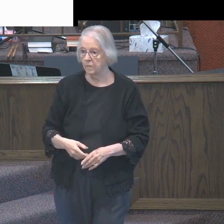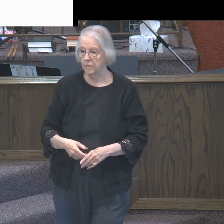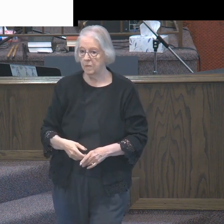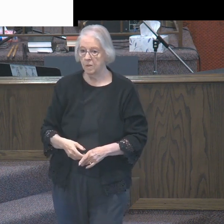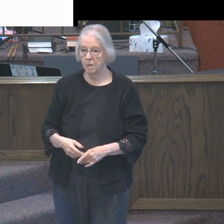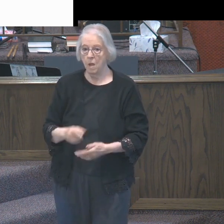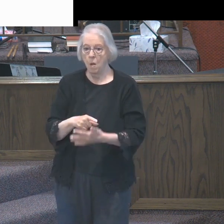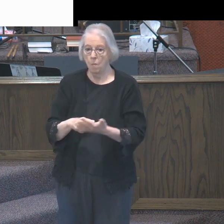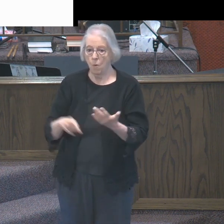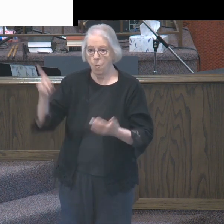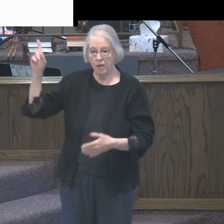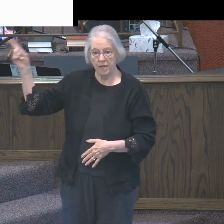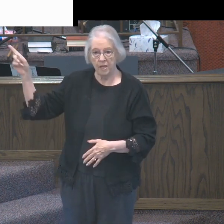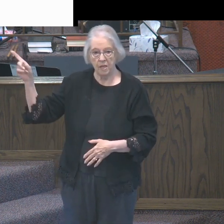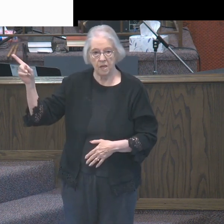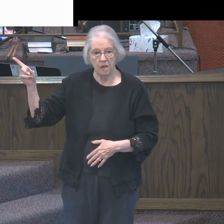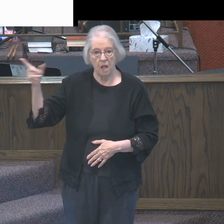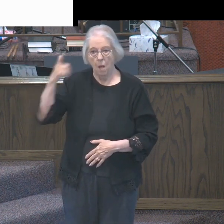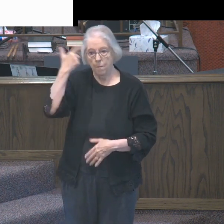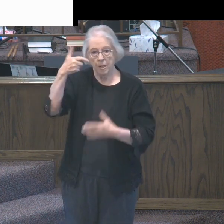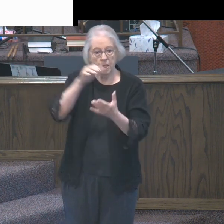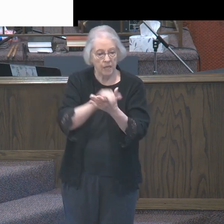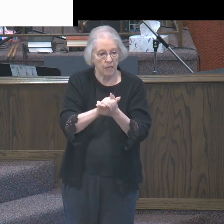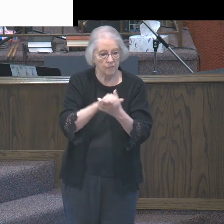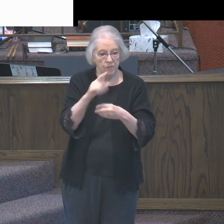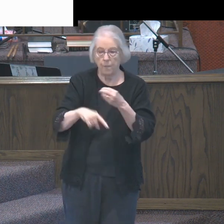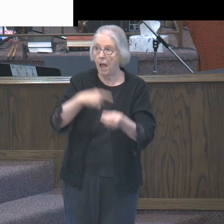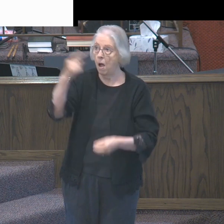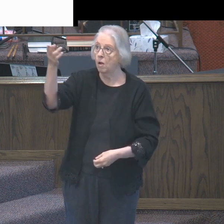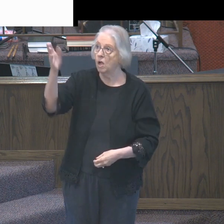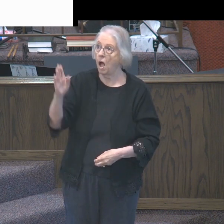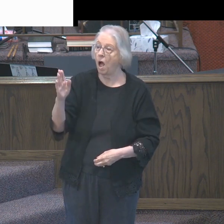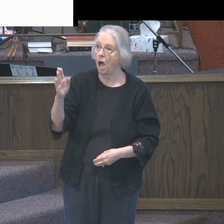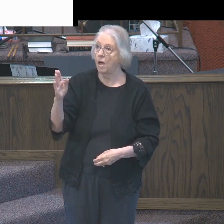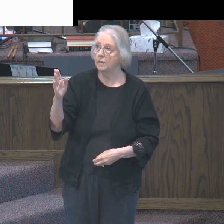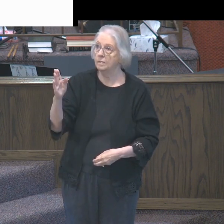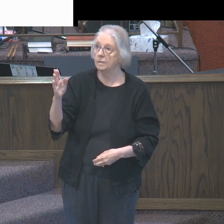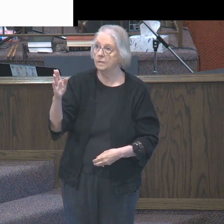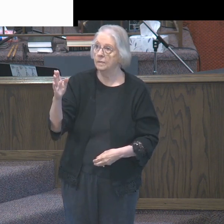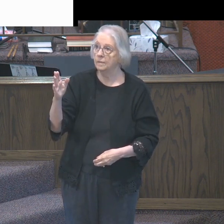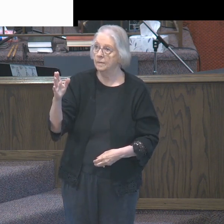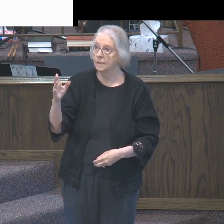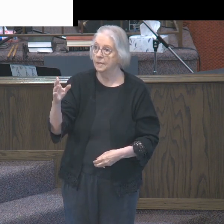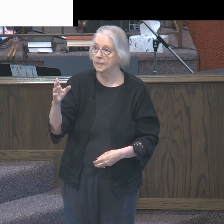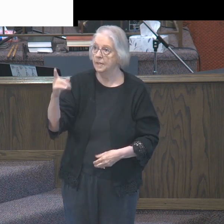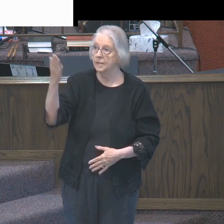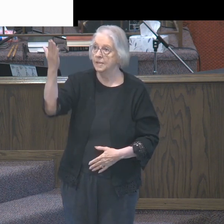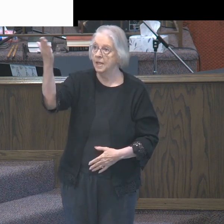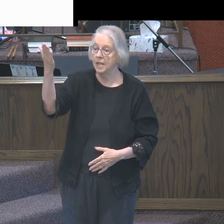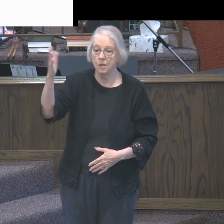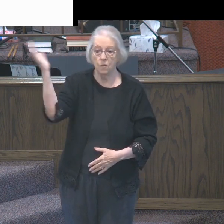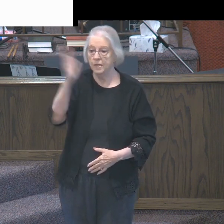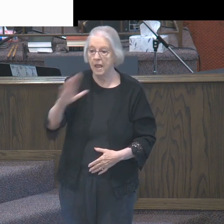But what I believe about God is in large part determined by what I've experienced with my